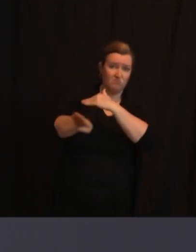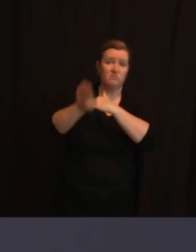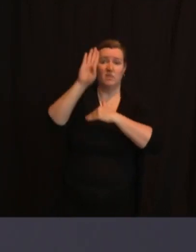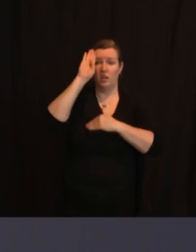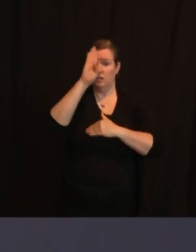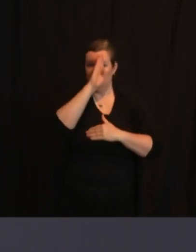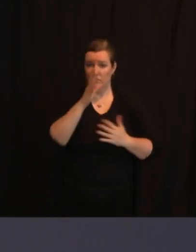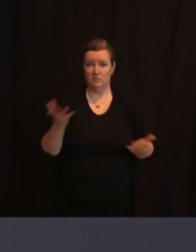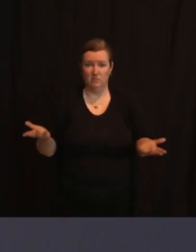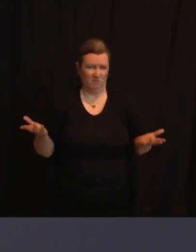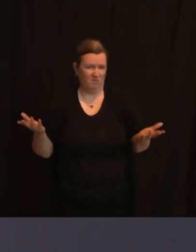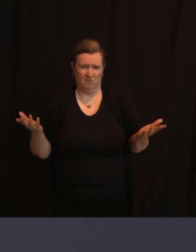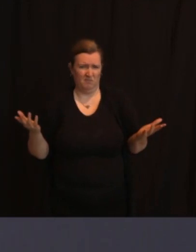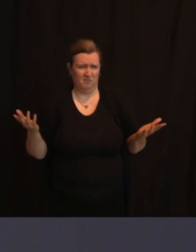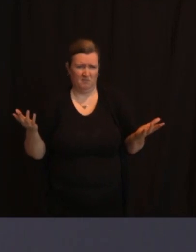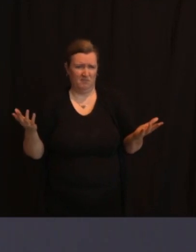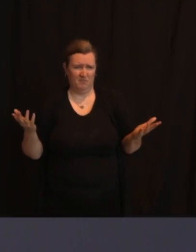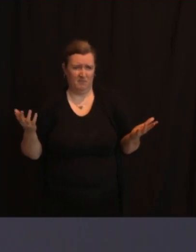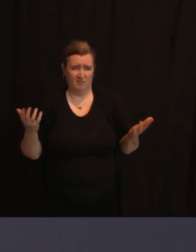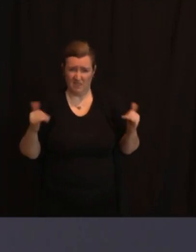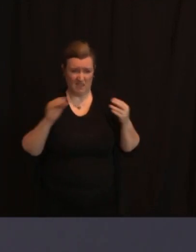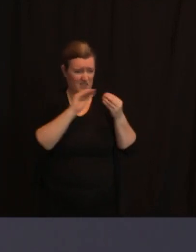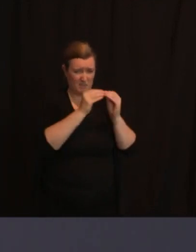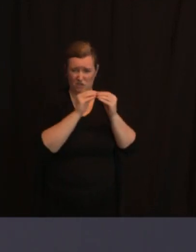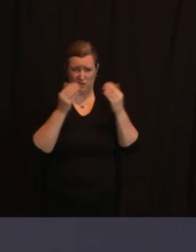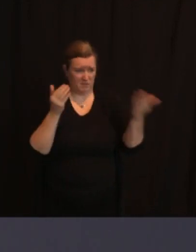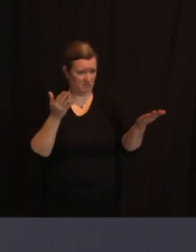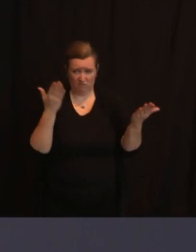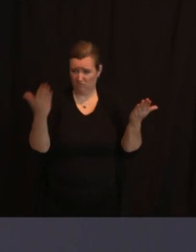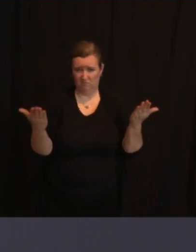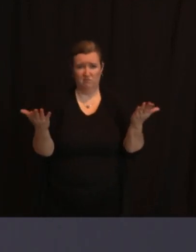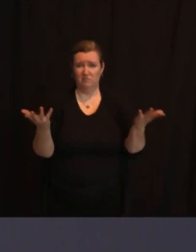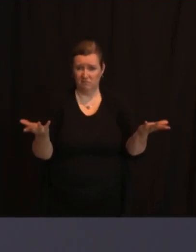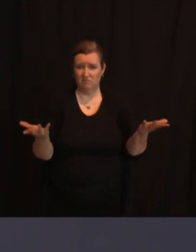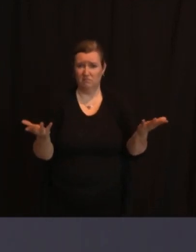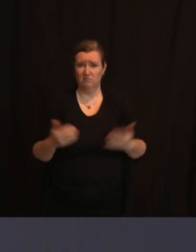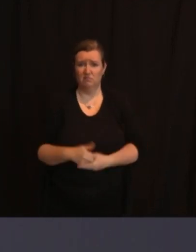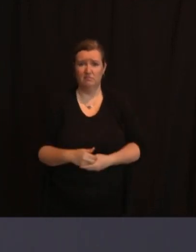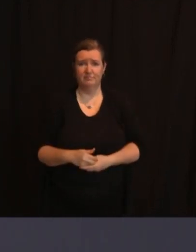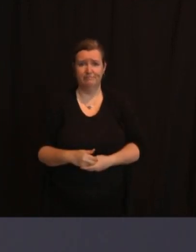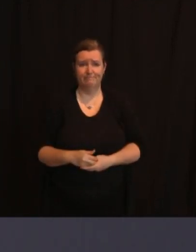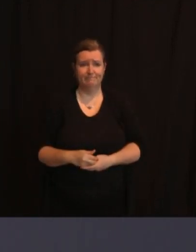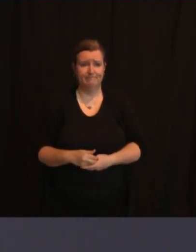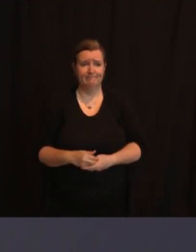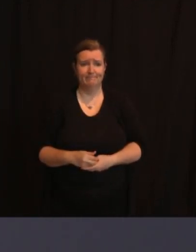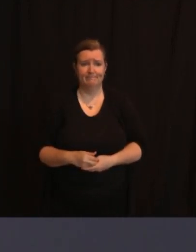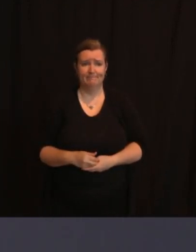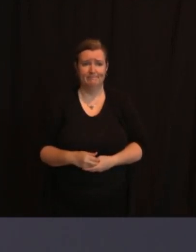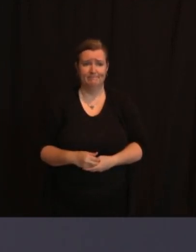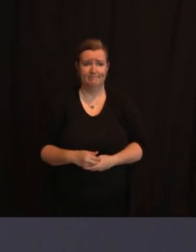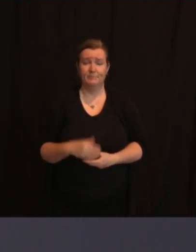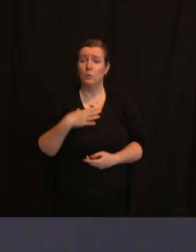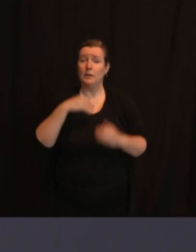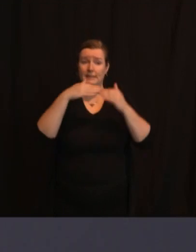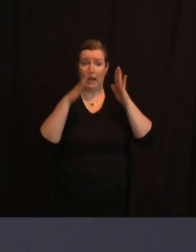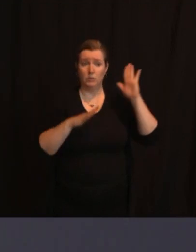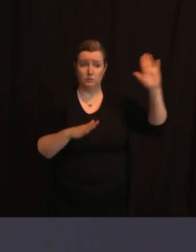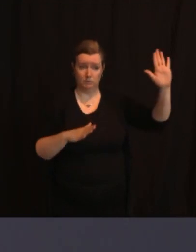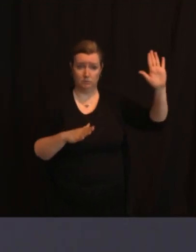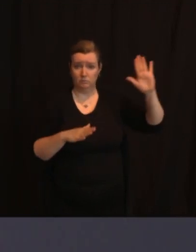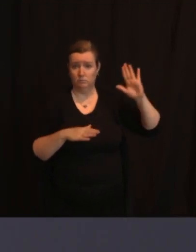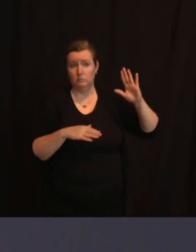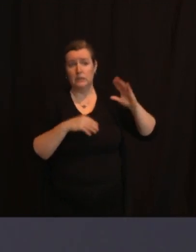10 p.m. Those are new folks in the system. You read the White House guidance that we're going to